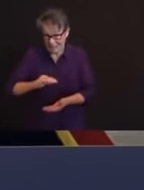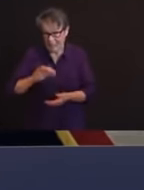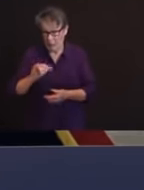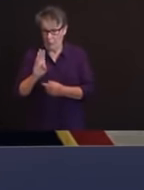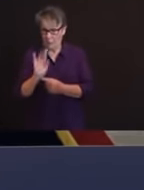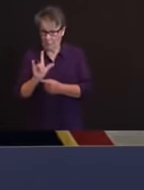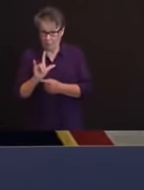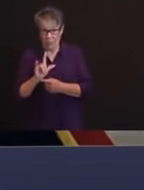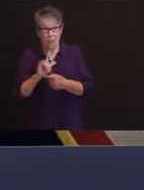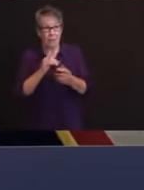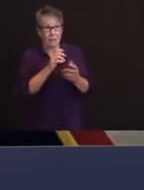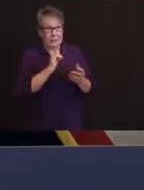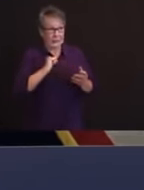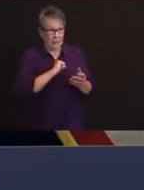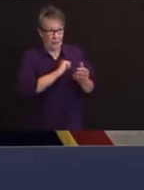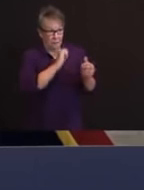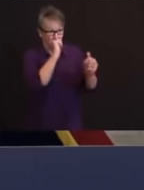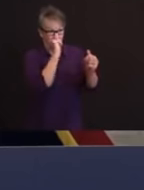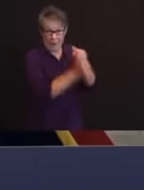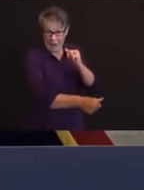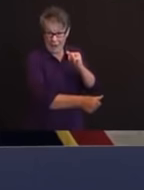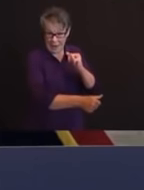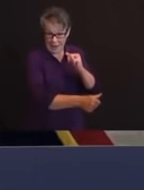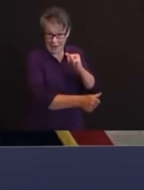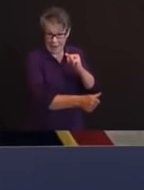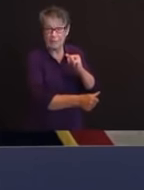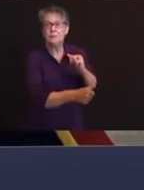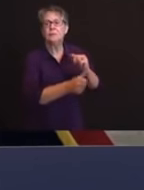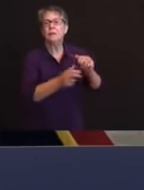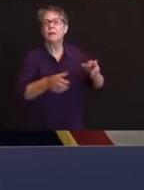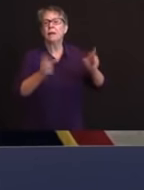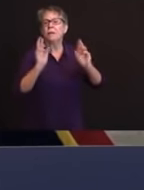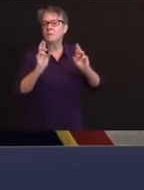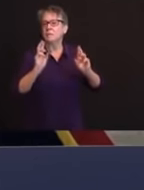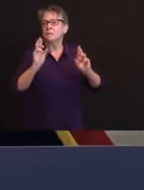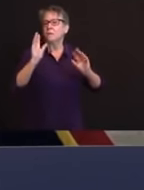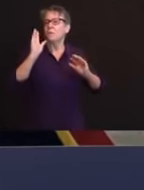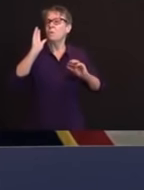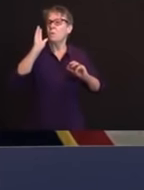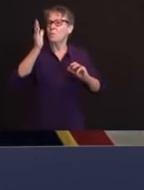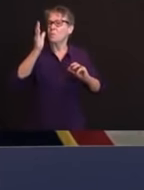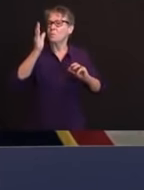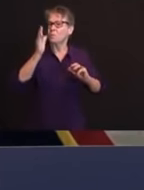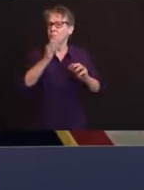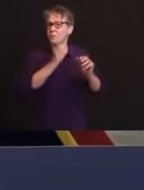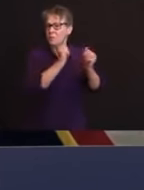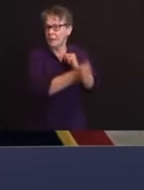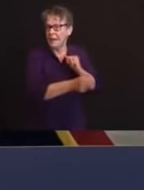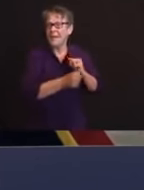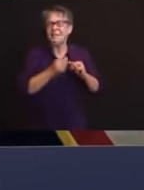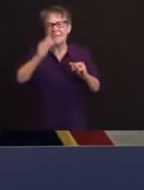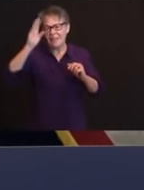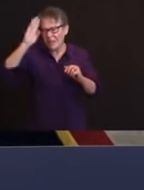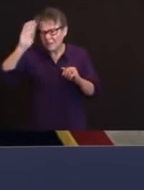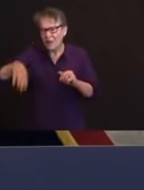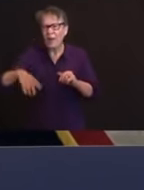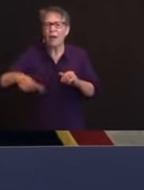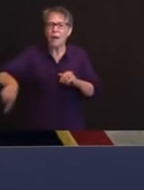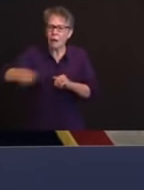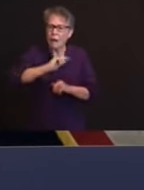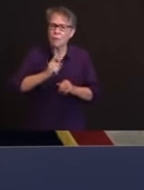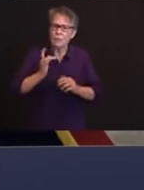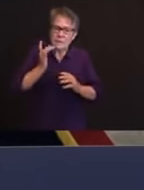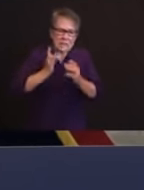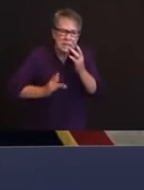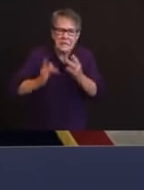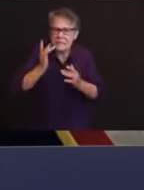We are going to be in a difficult time for a while now. The pain and the hurt is not over. We have